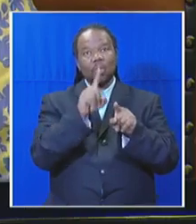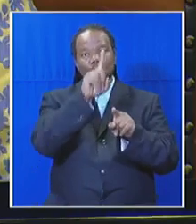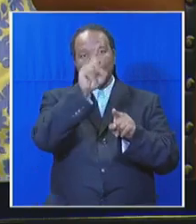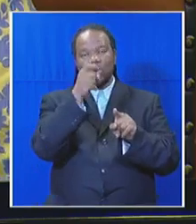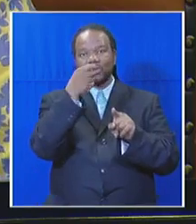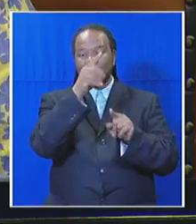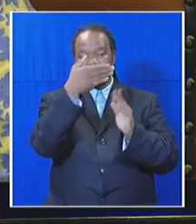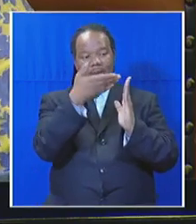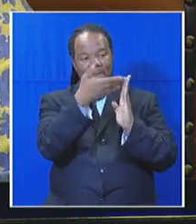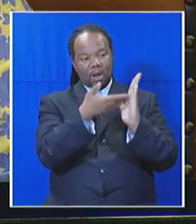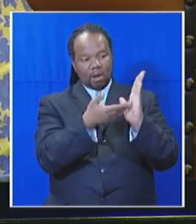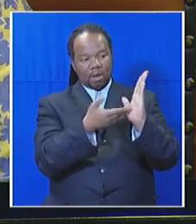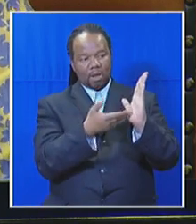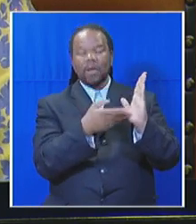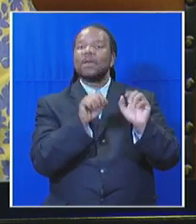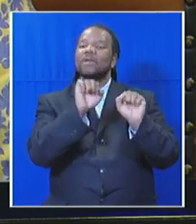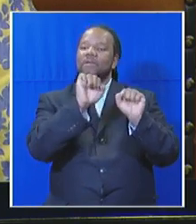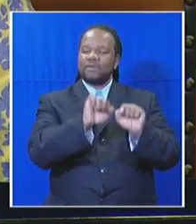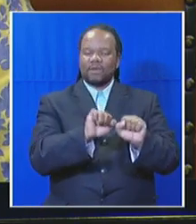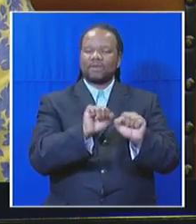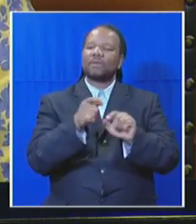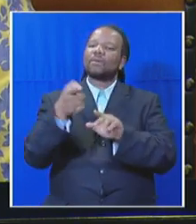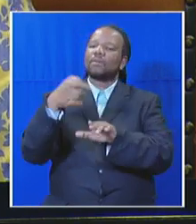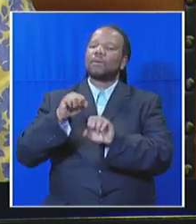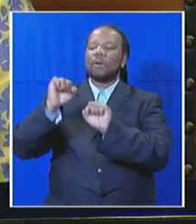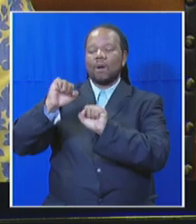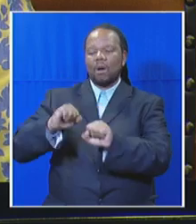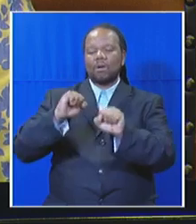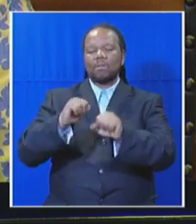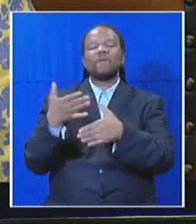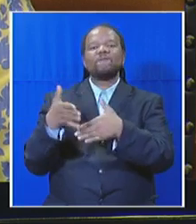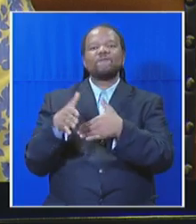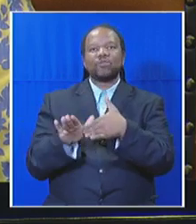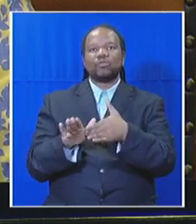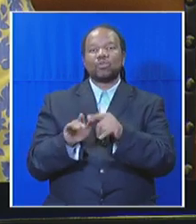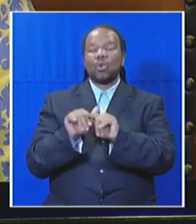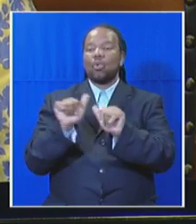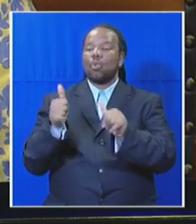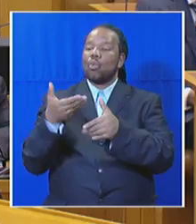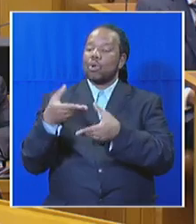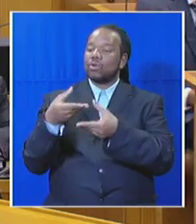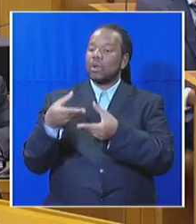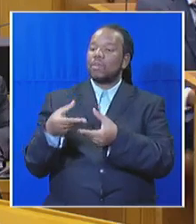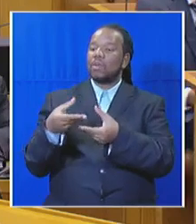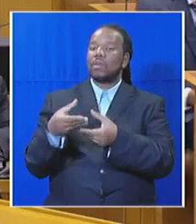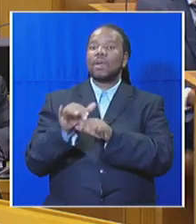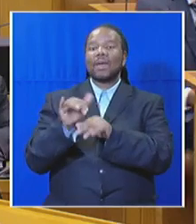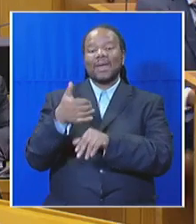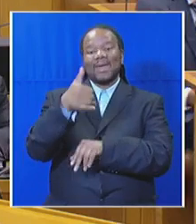as a result of the agreement as reflected on the document of the